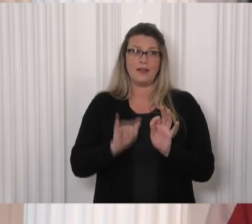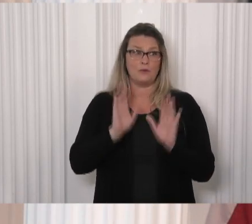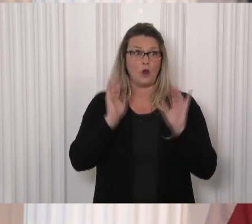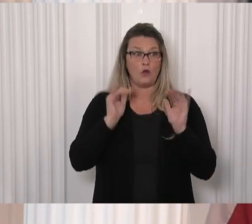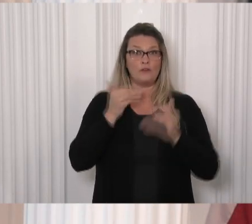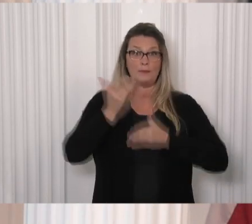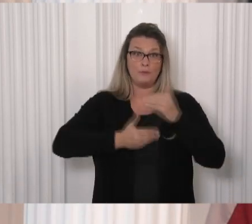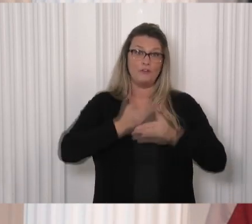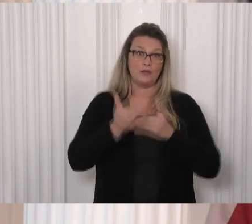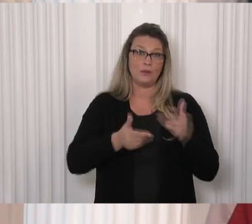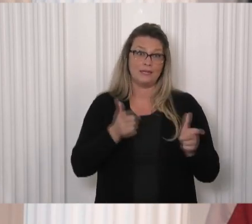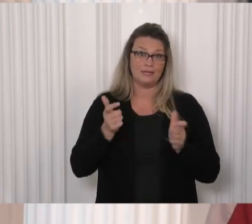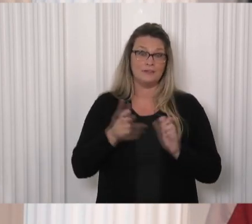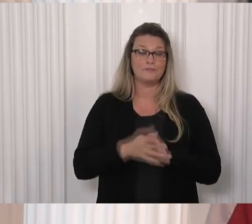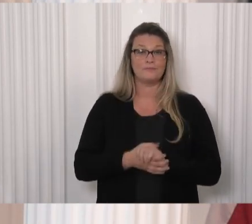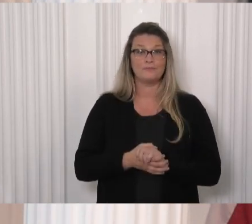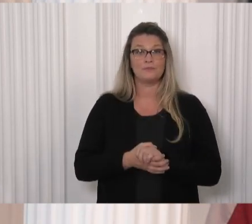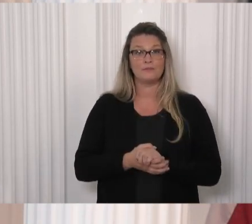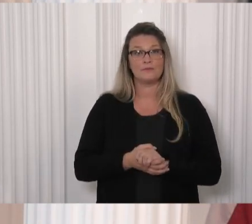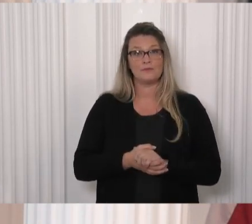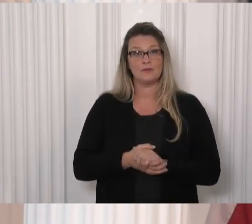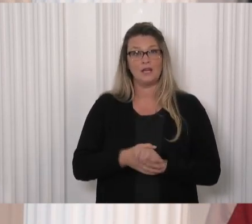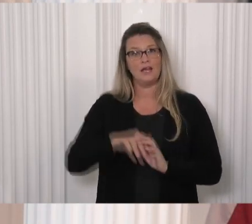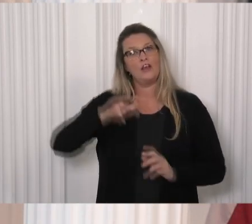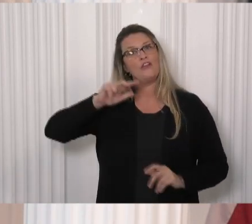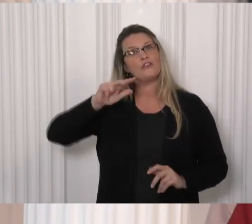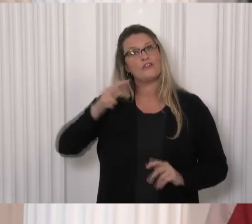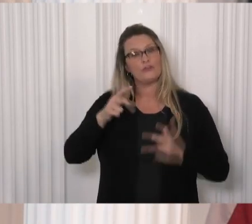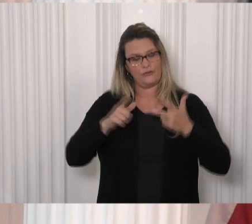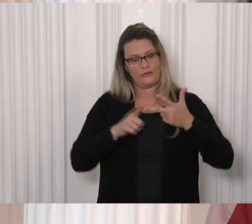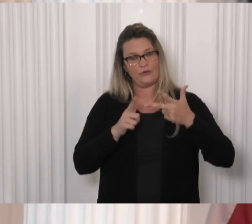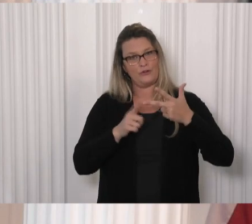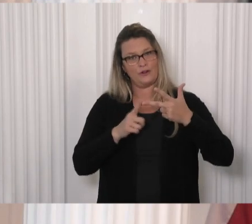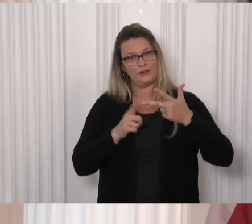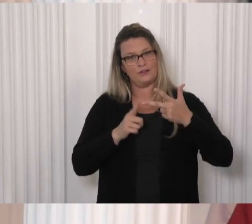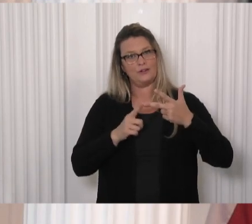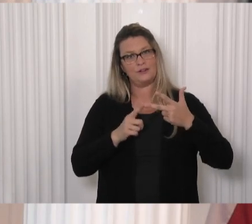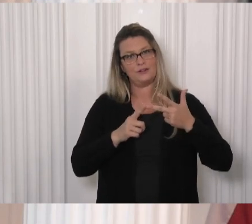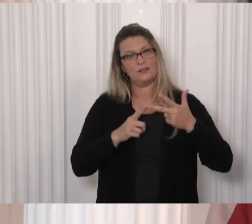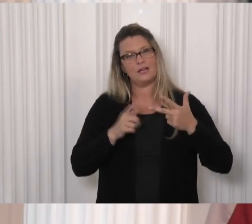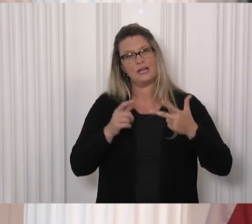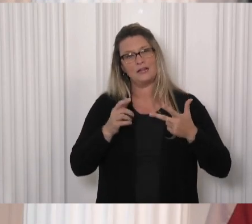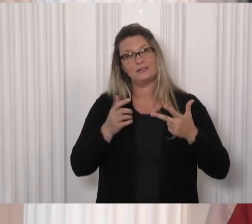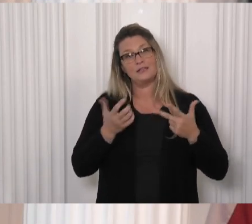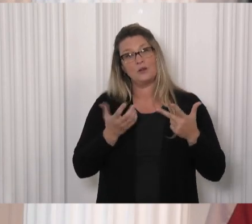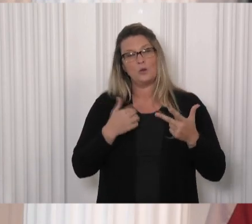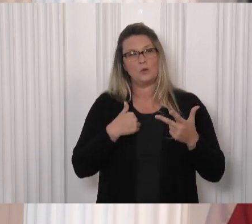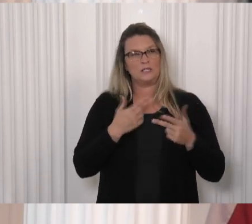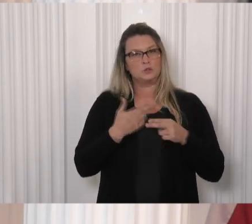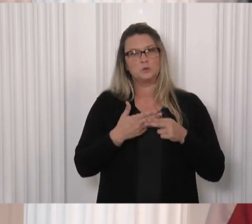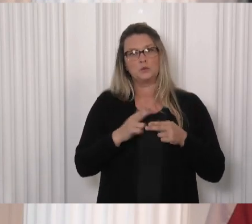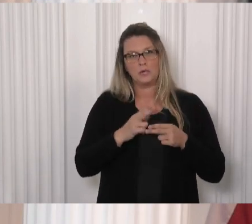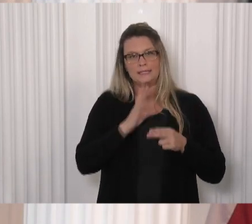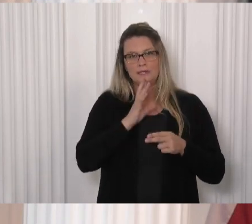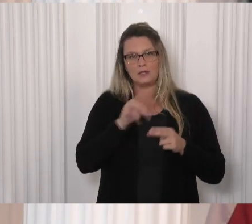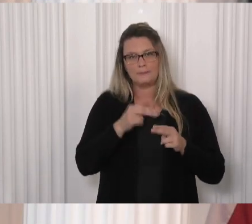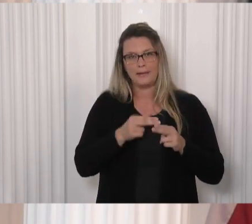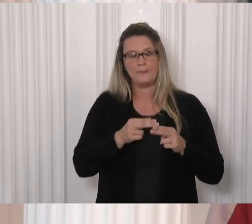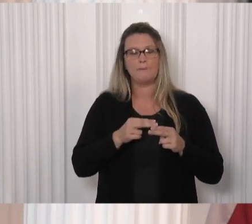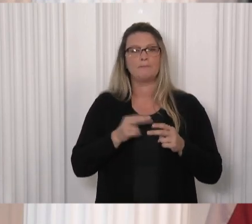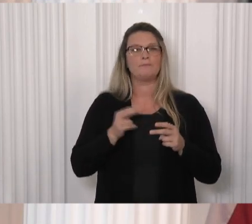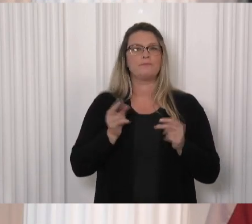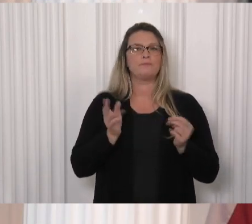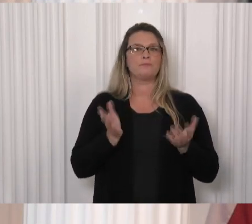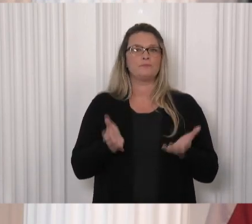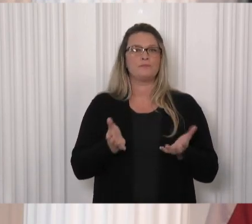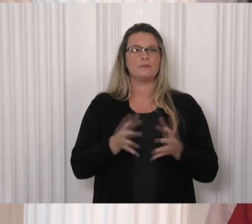move. The third area I'll really briefly touch base on is when we're doing situations